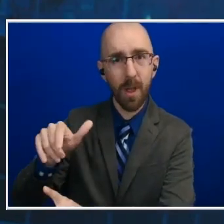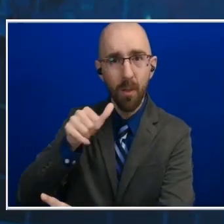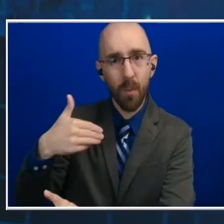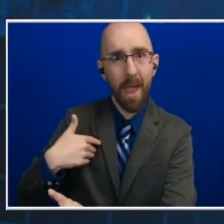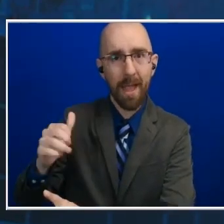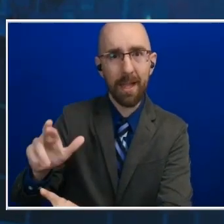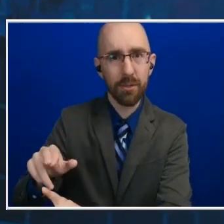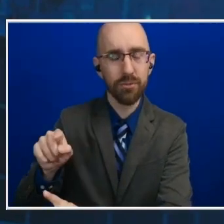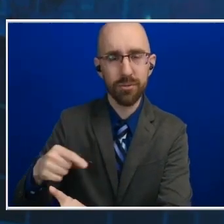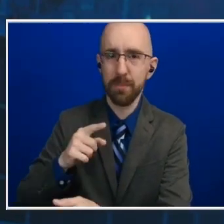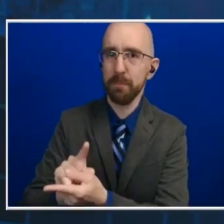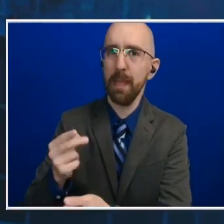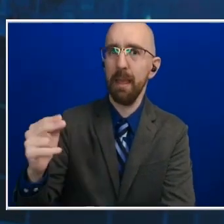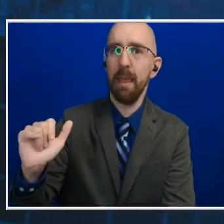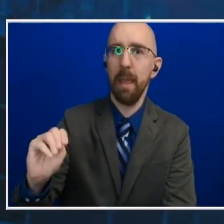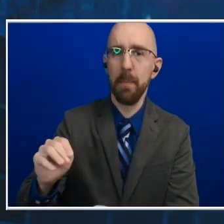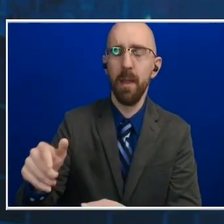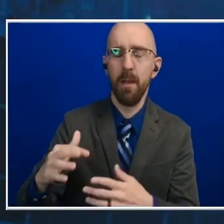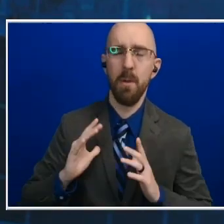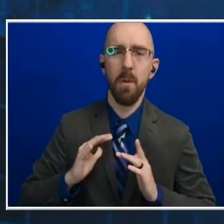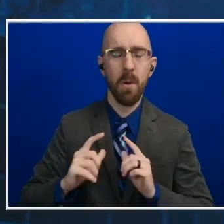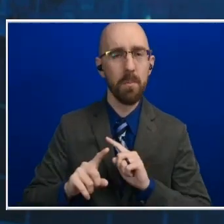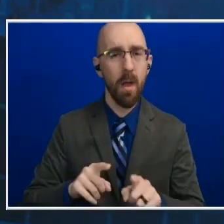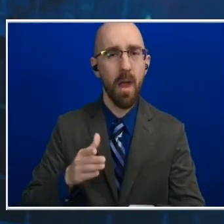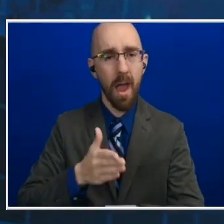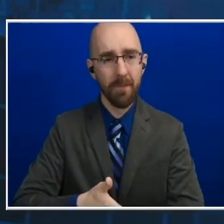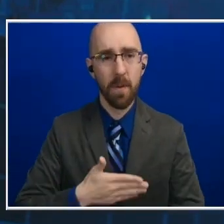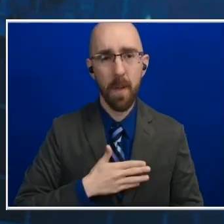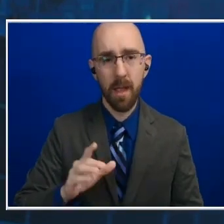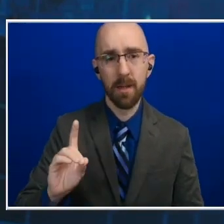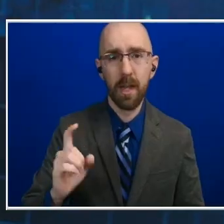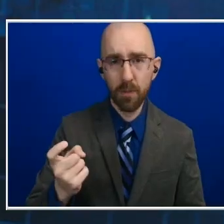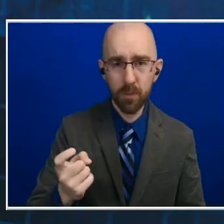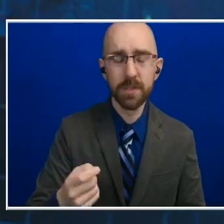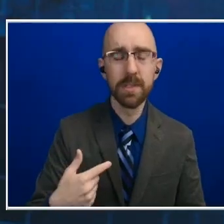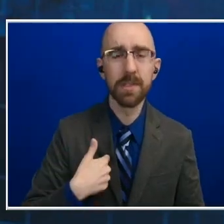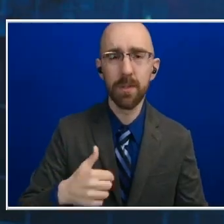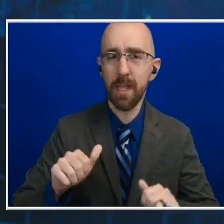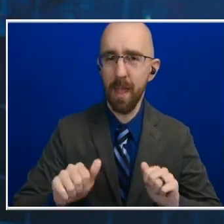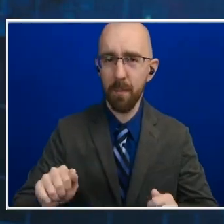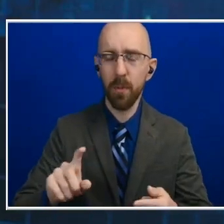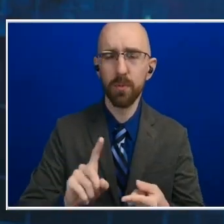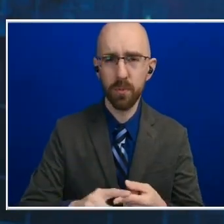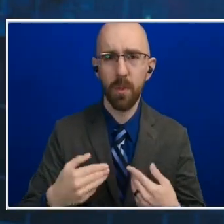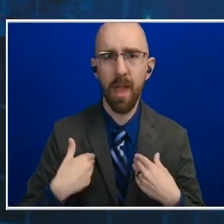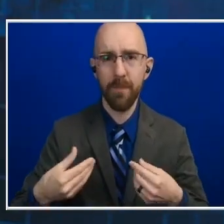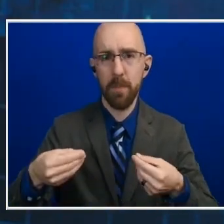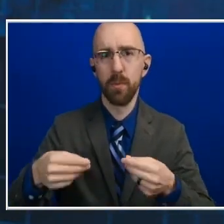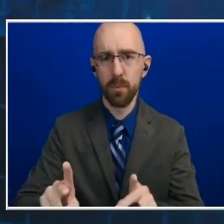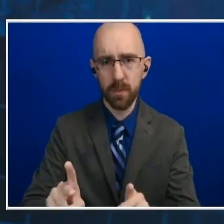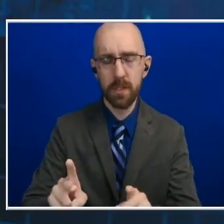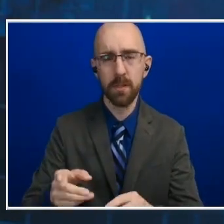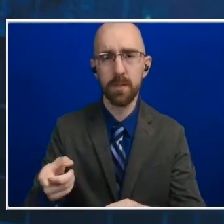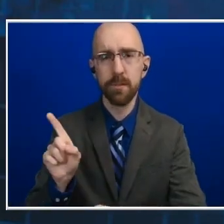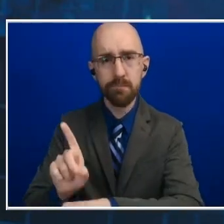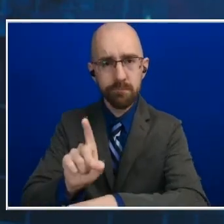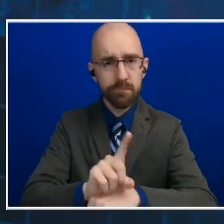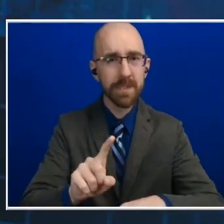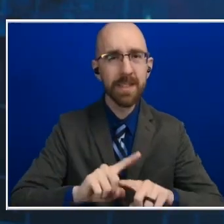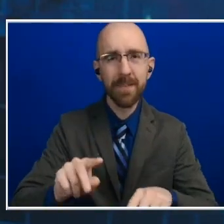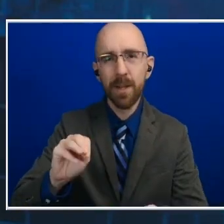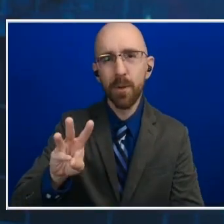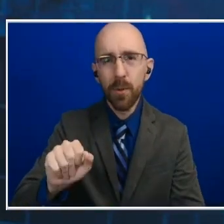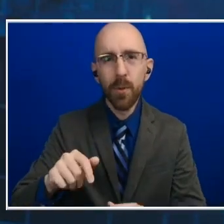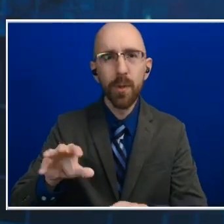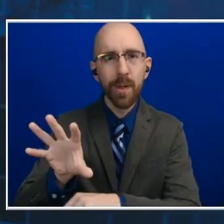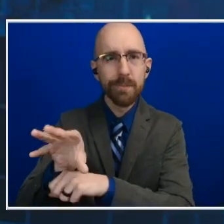But, shortly after my diagnosis, I was able, I had the opportunity to be on different newscasts and newspapers and